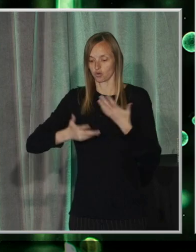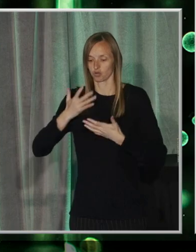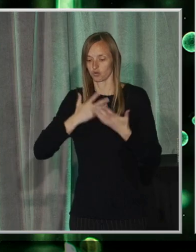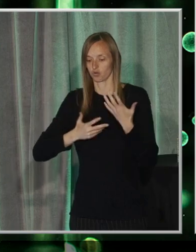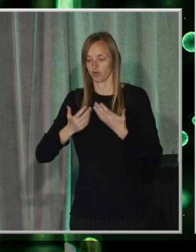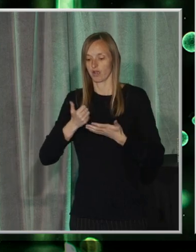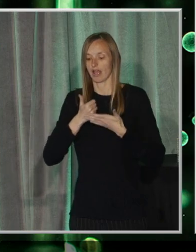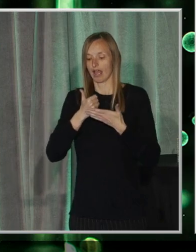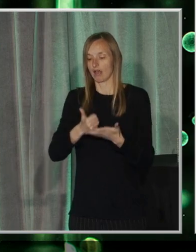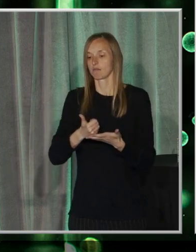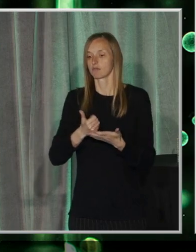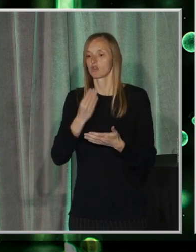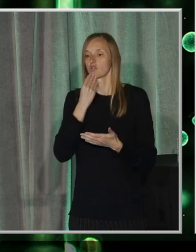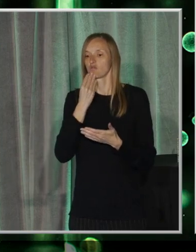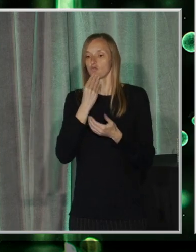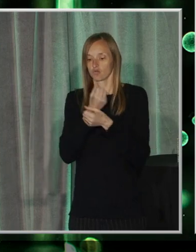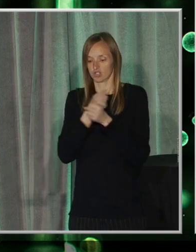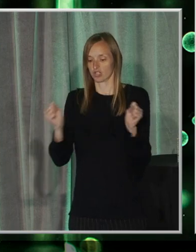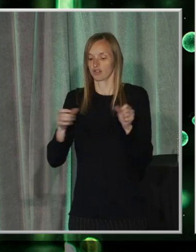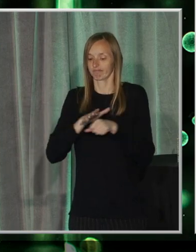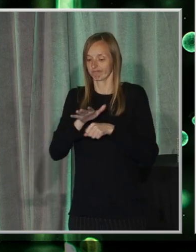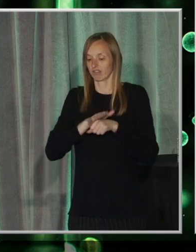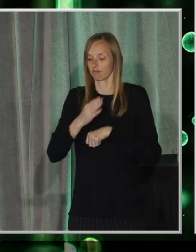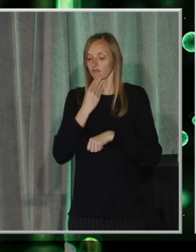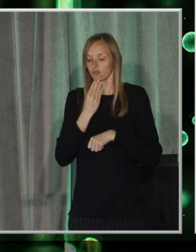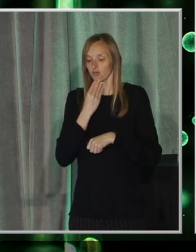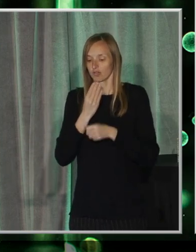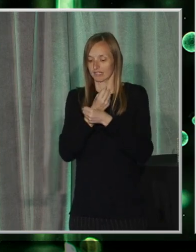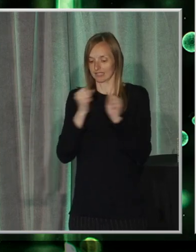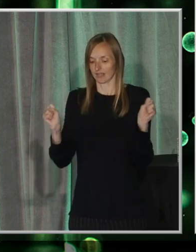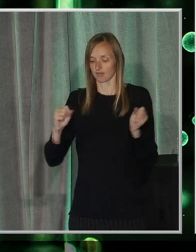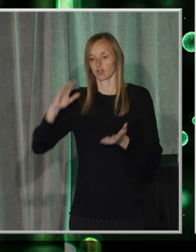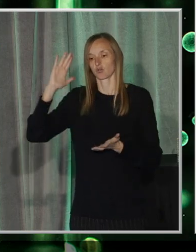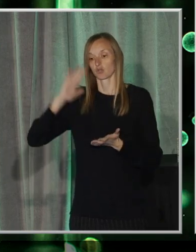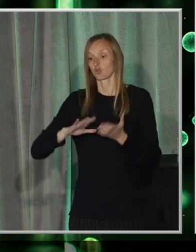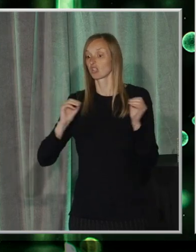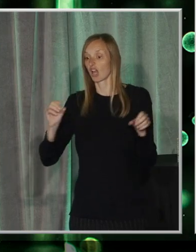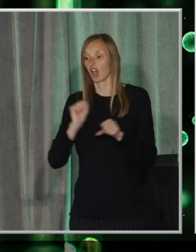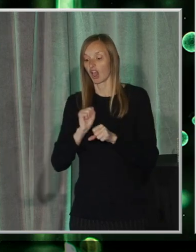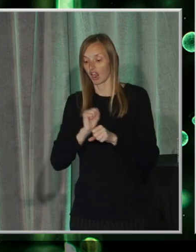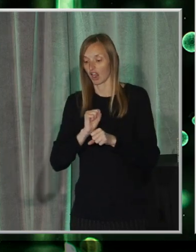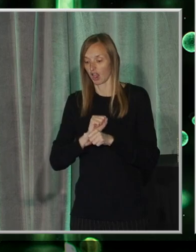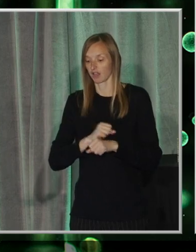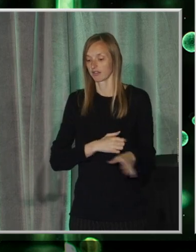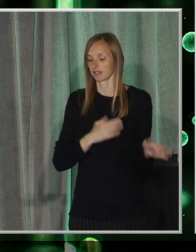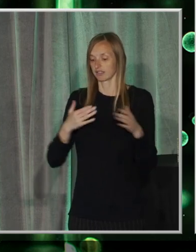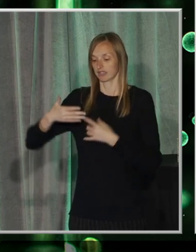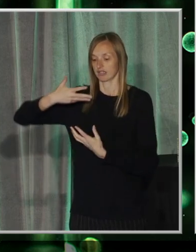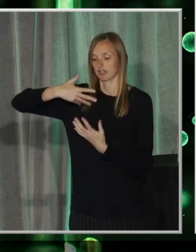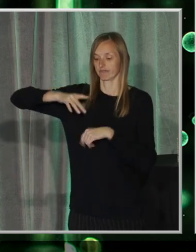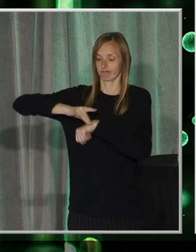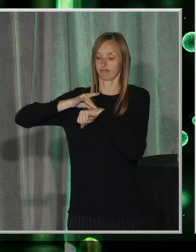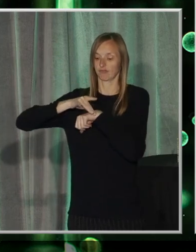to food security and safety, and it will reduce unemployment rate, as well as for environment,